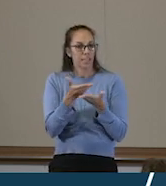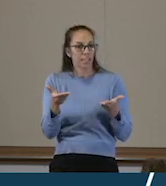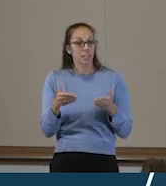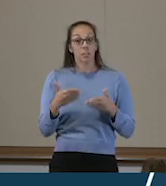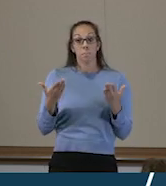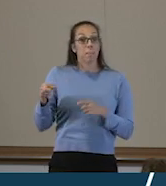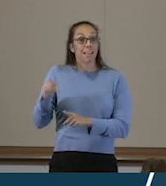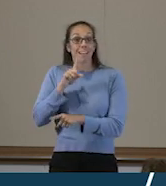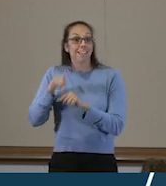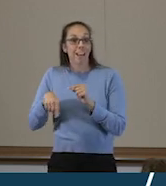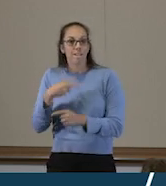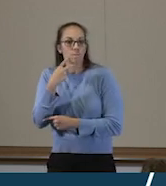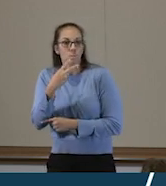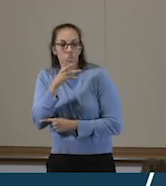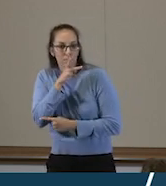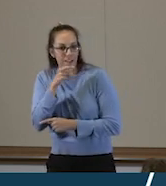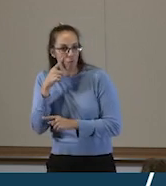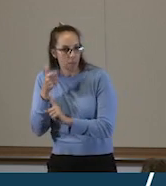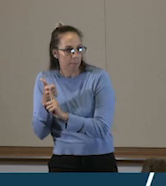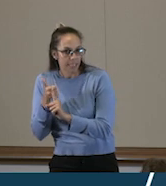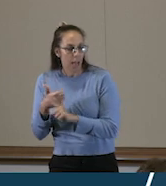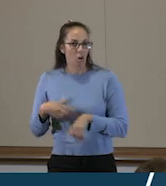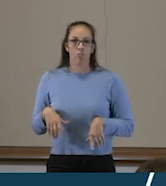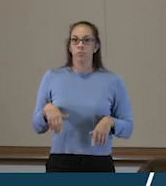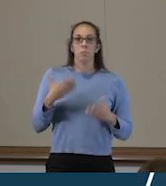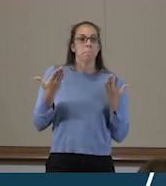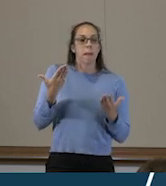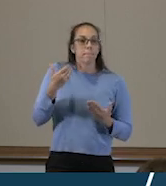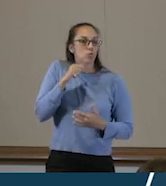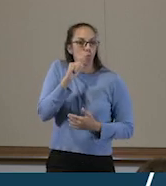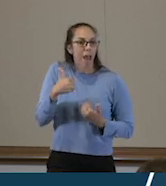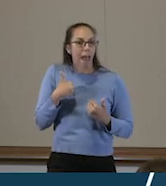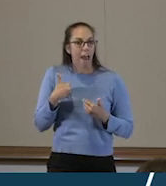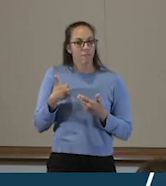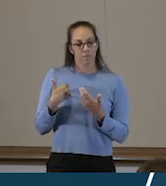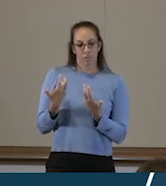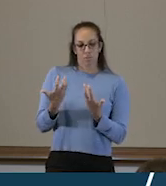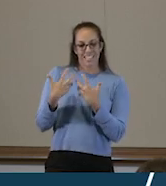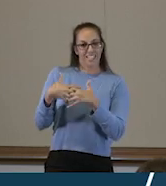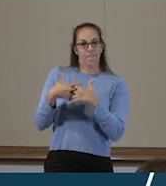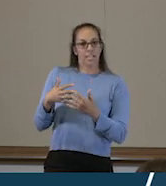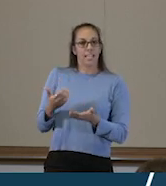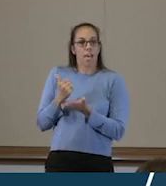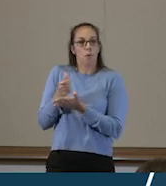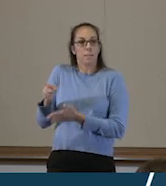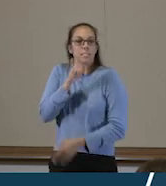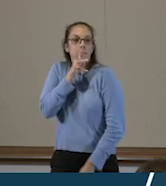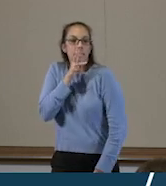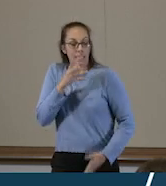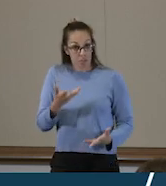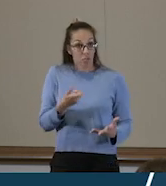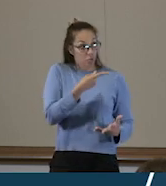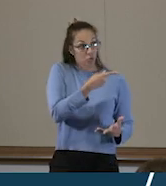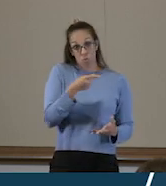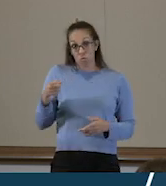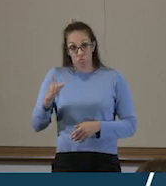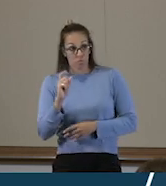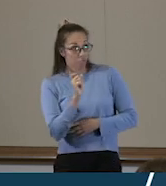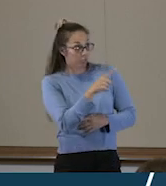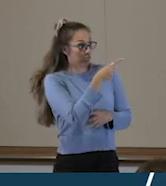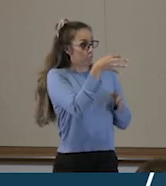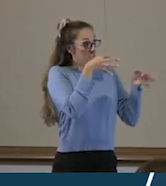may not use an AAC device. So therefore, you may need to relay the decision to the third party.